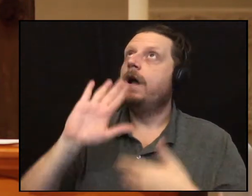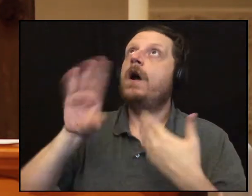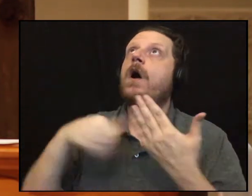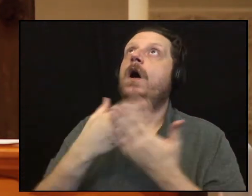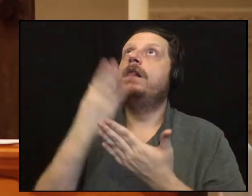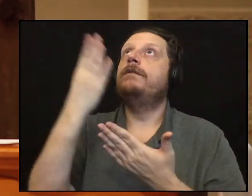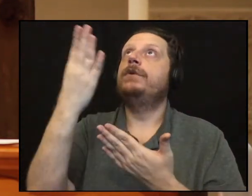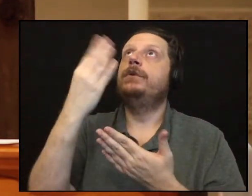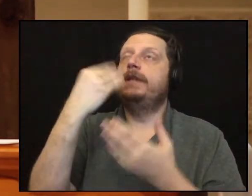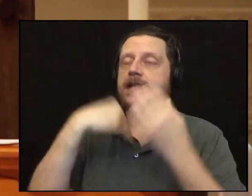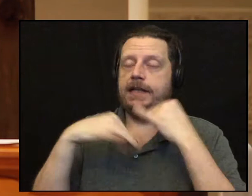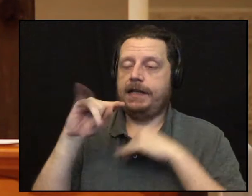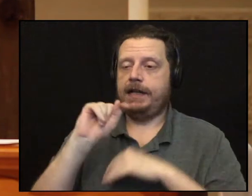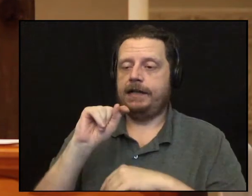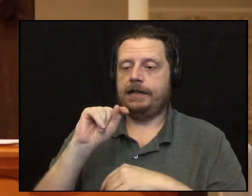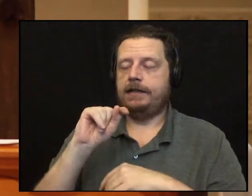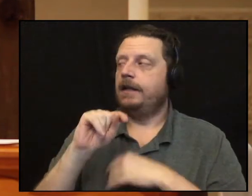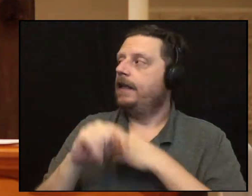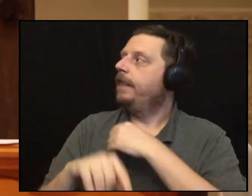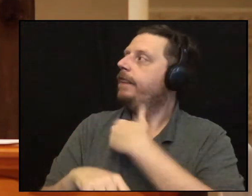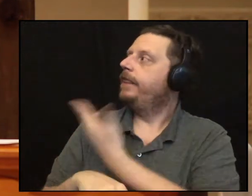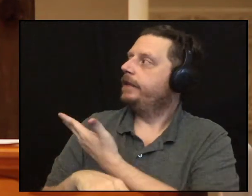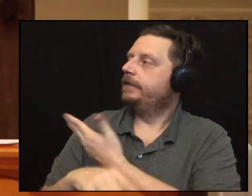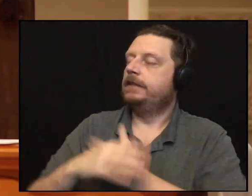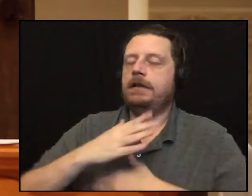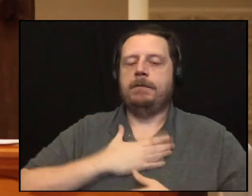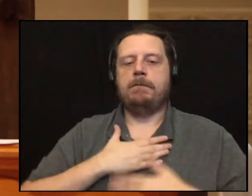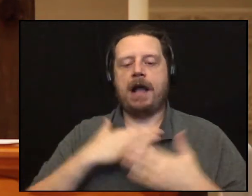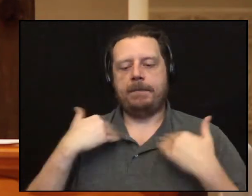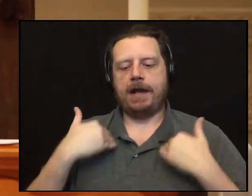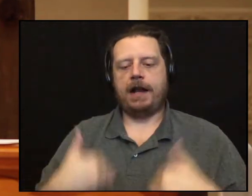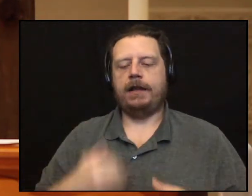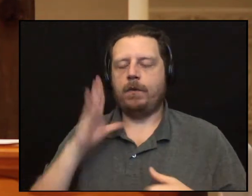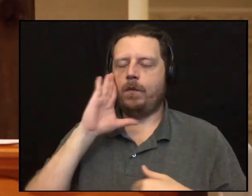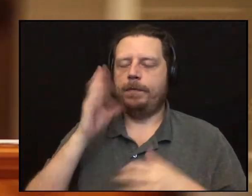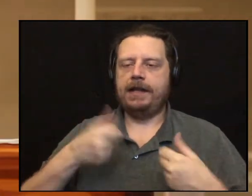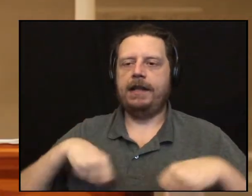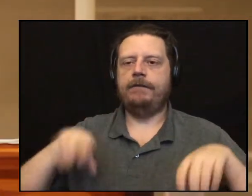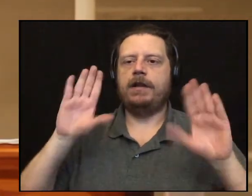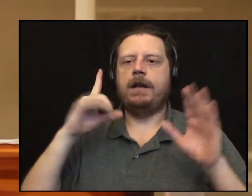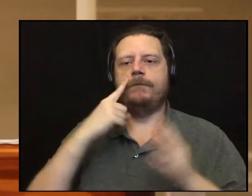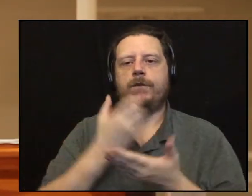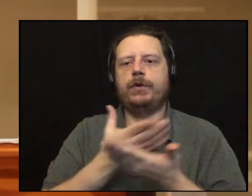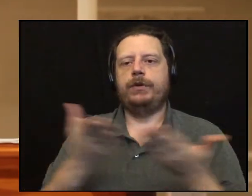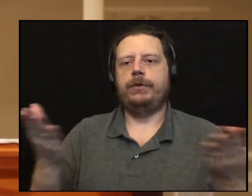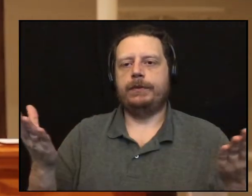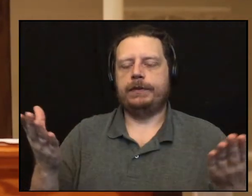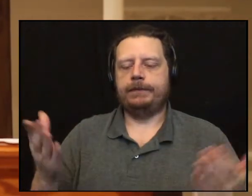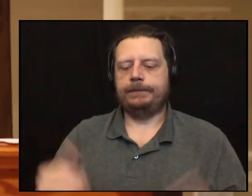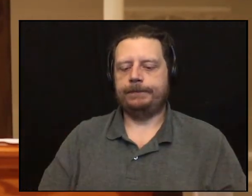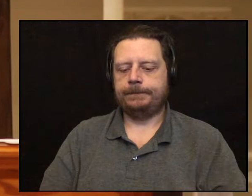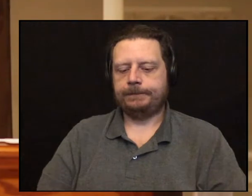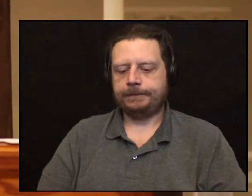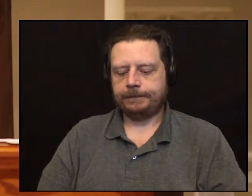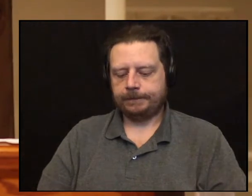eat of it, for this is my body, which will be given up for you."